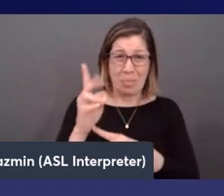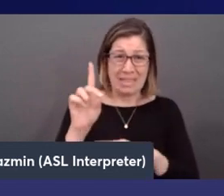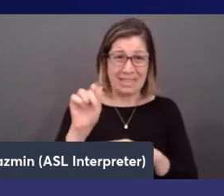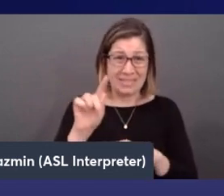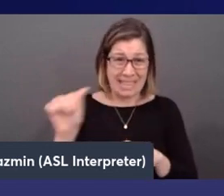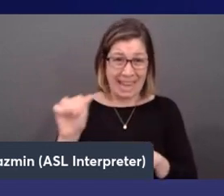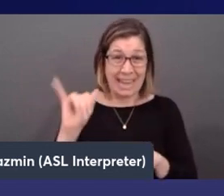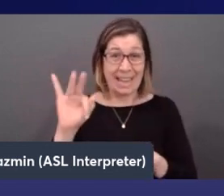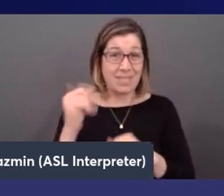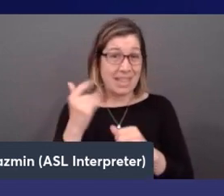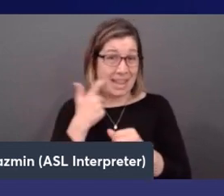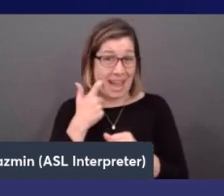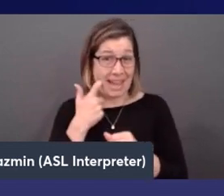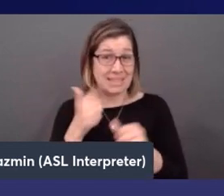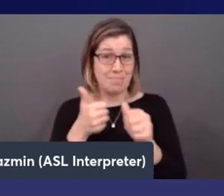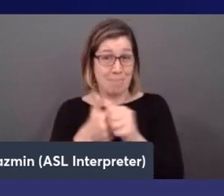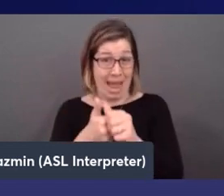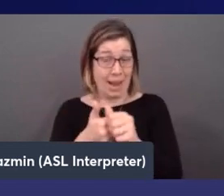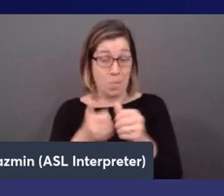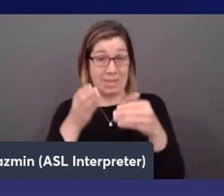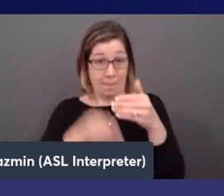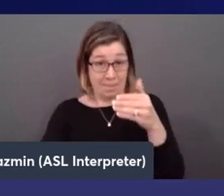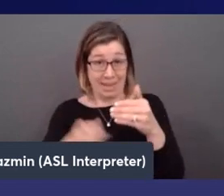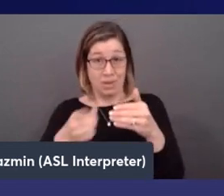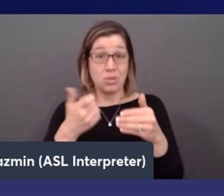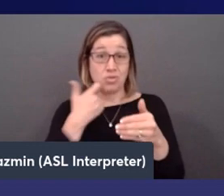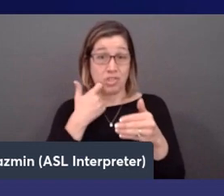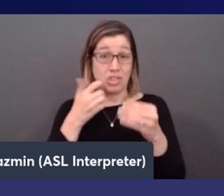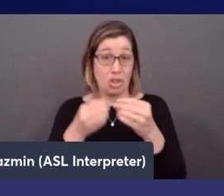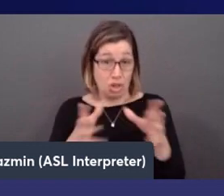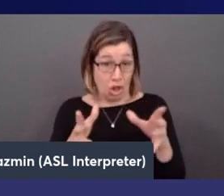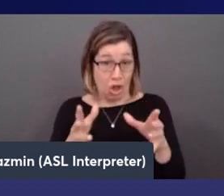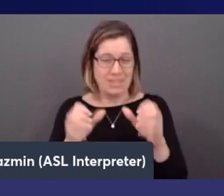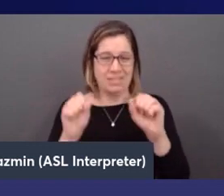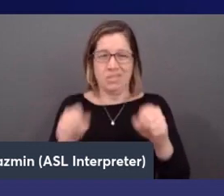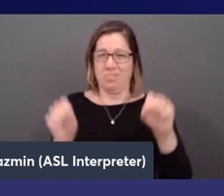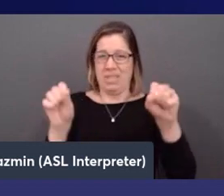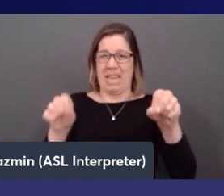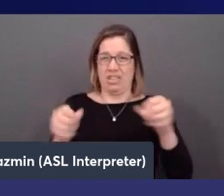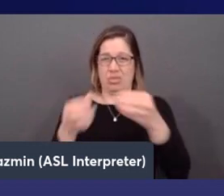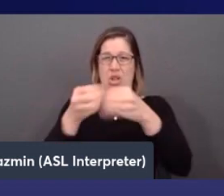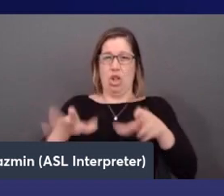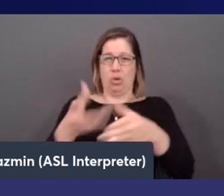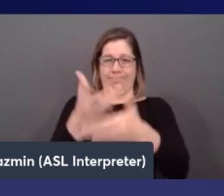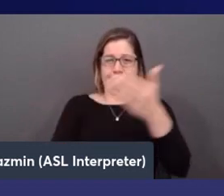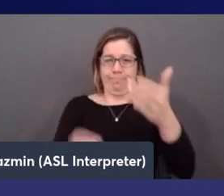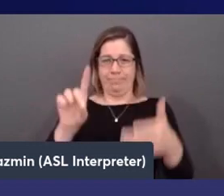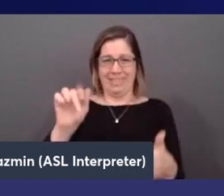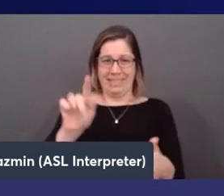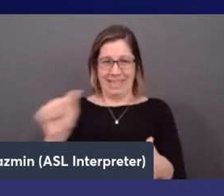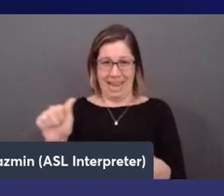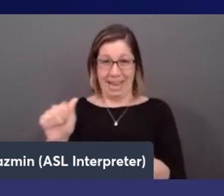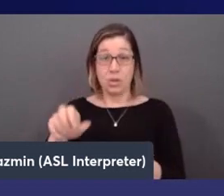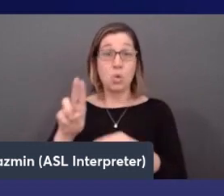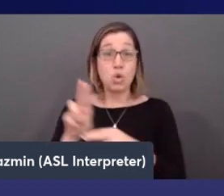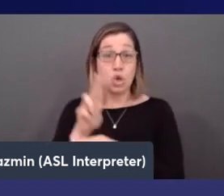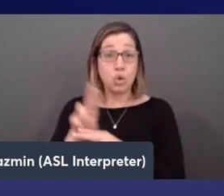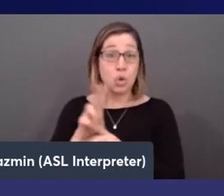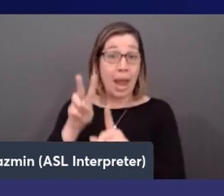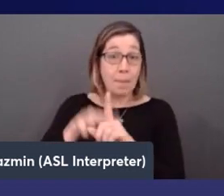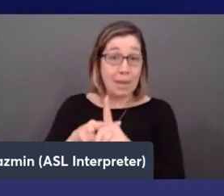and you just lose your node, you could potentially lose data. So asynchronous replication allows you to have